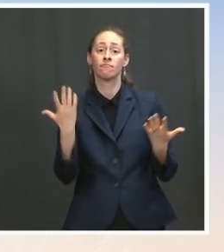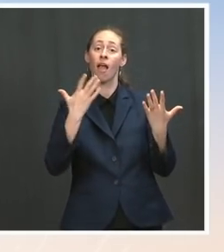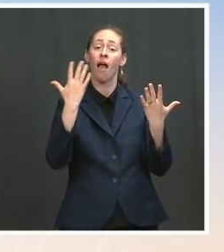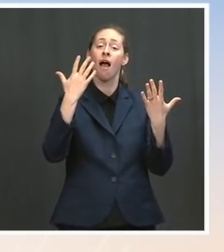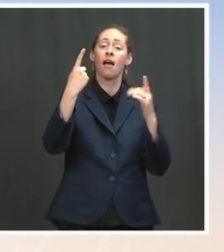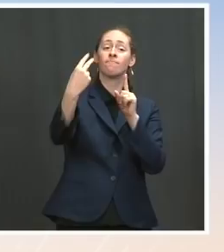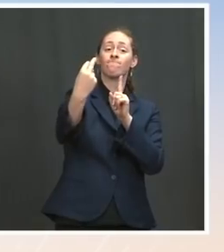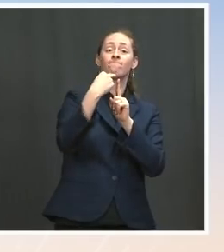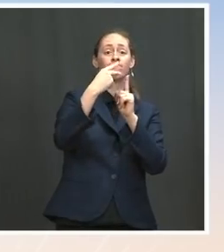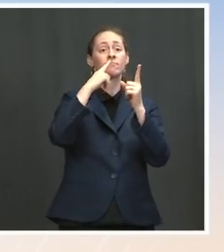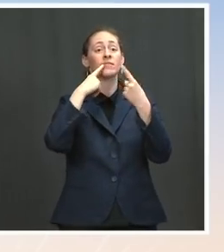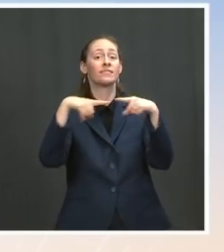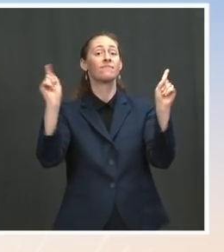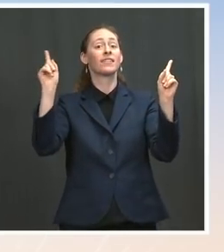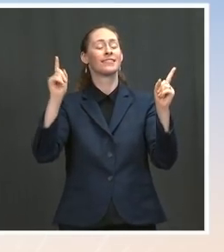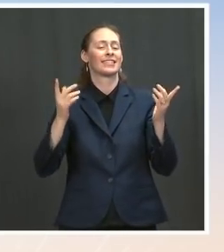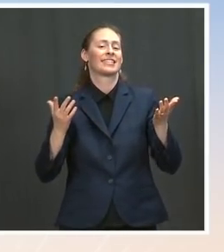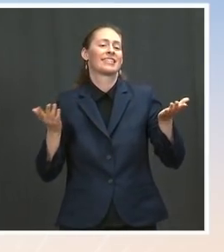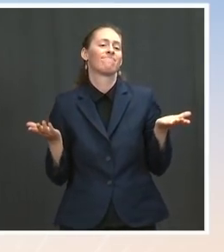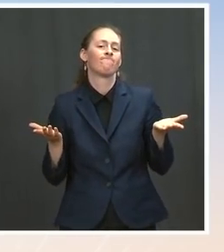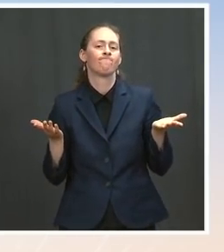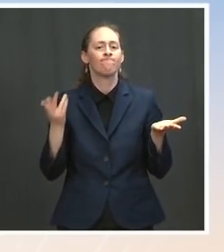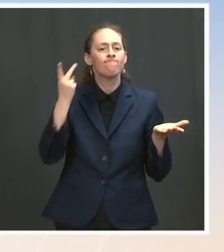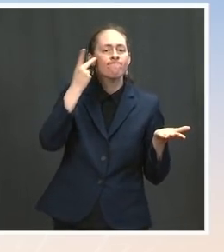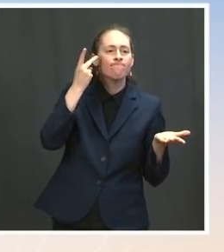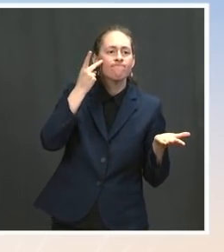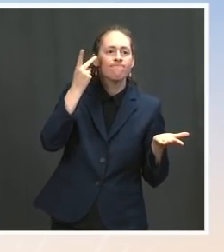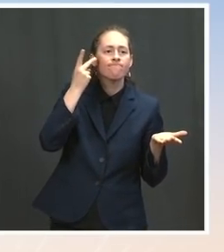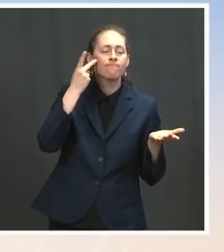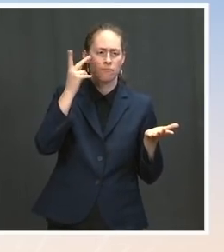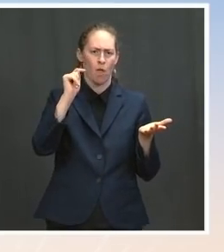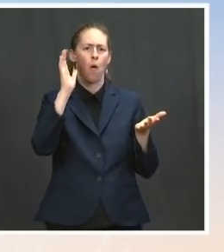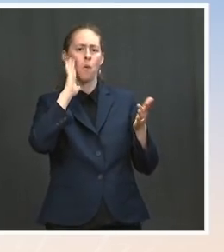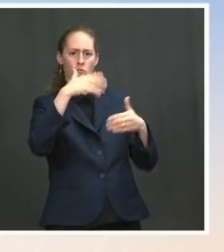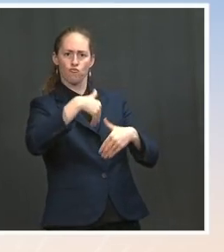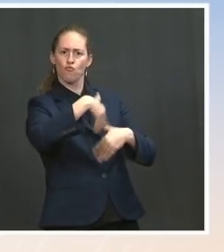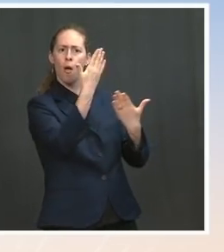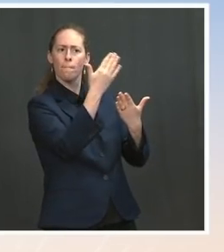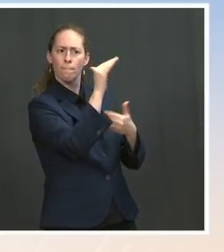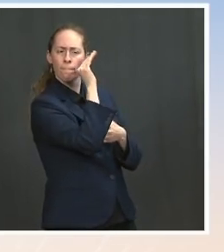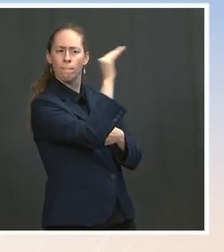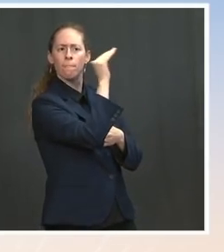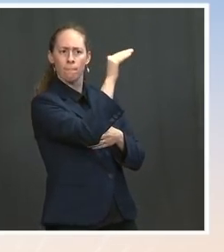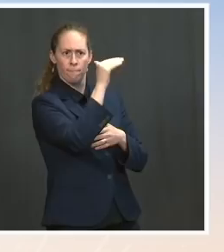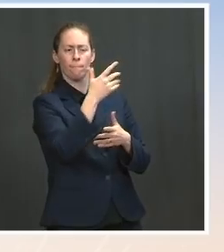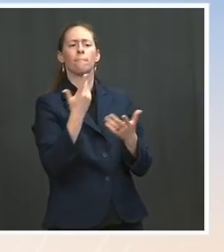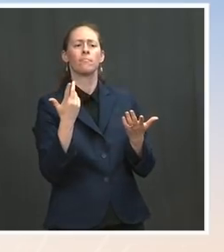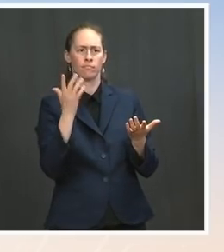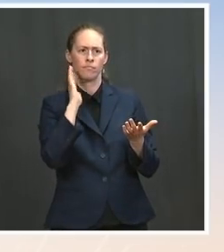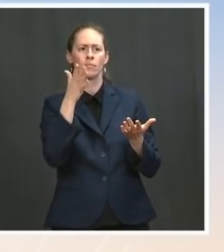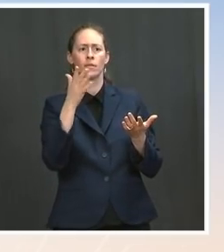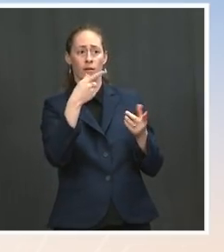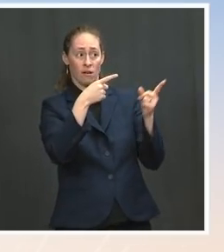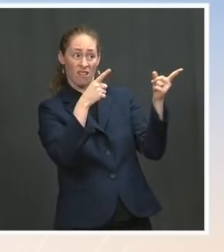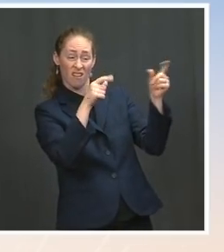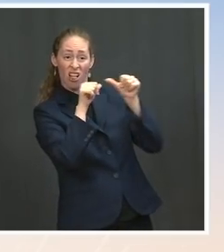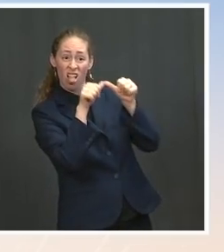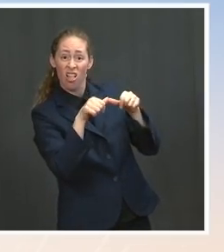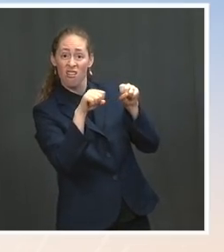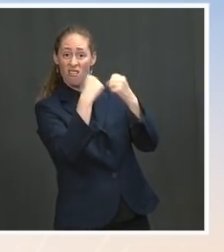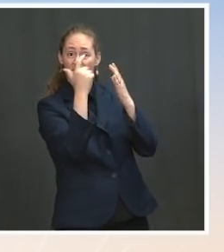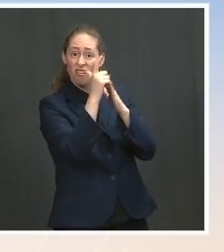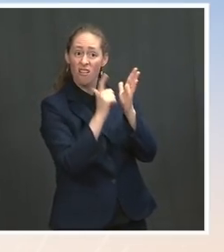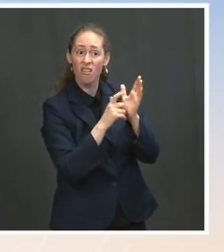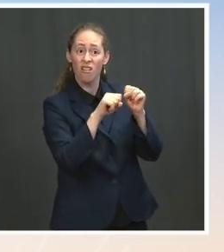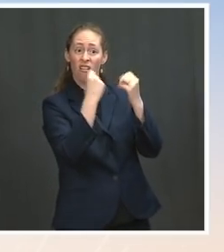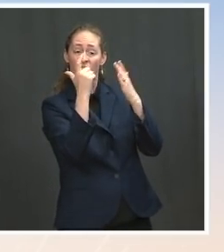be a topic of discussion, that harboring criminal entities that are intending to do harm, that are doing harm to the